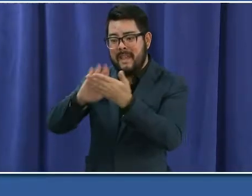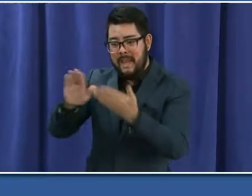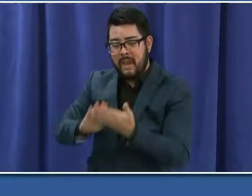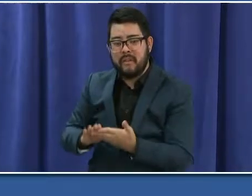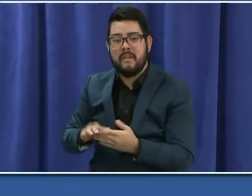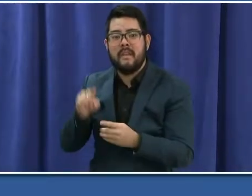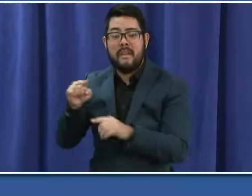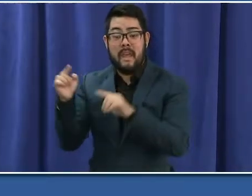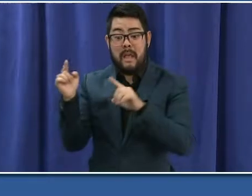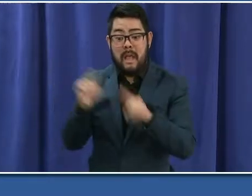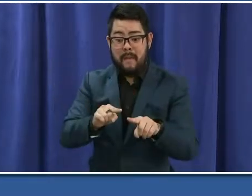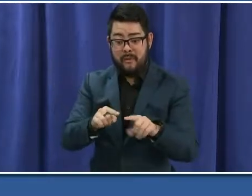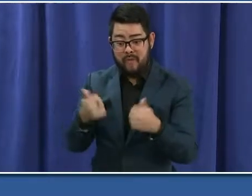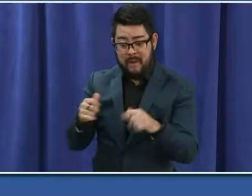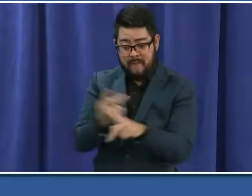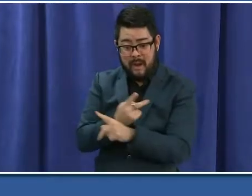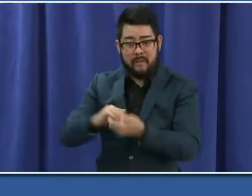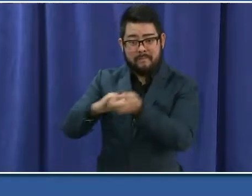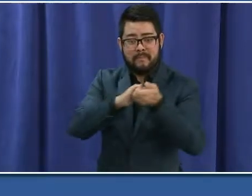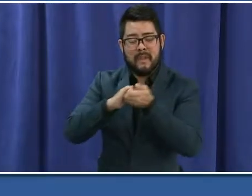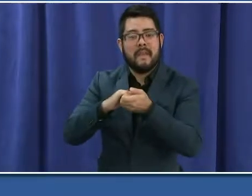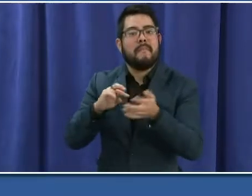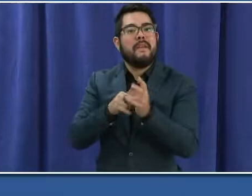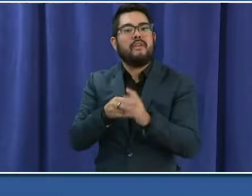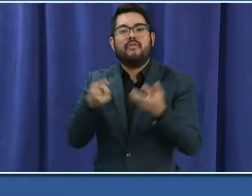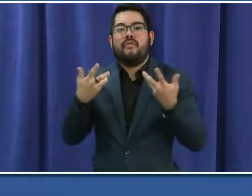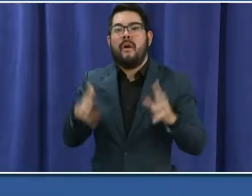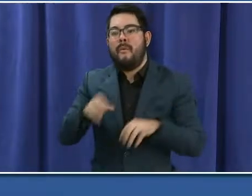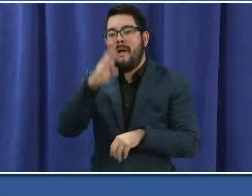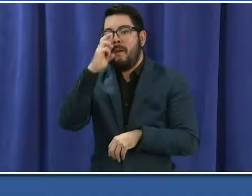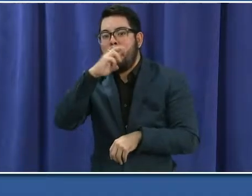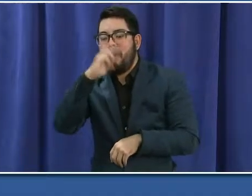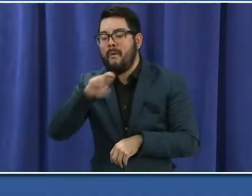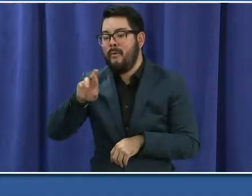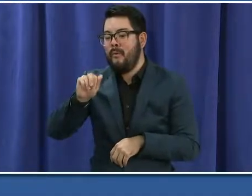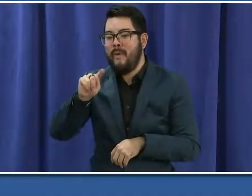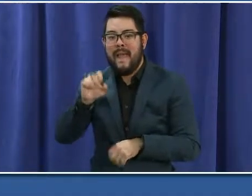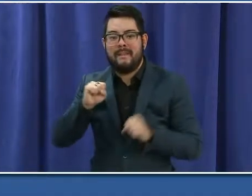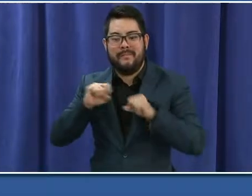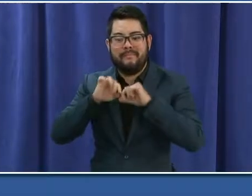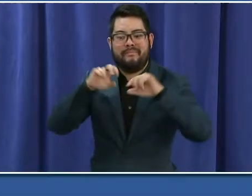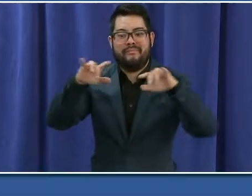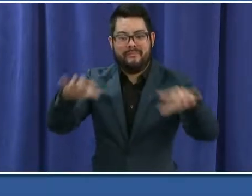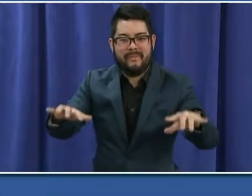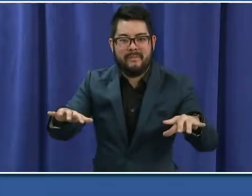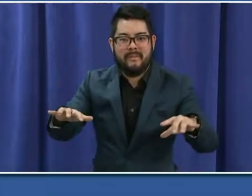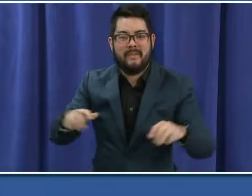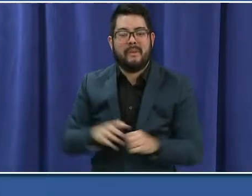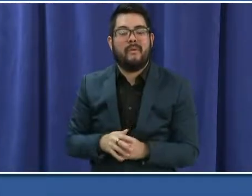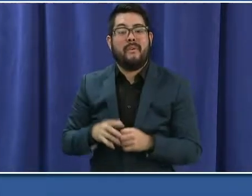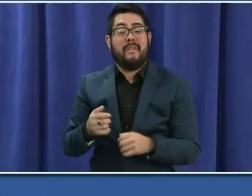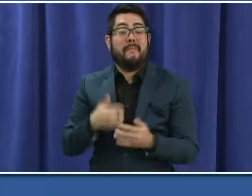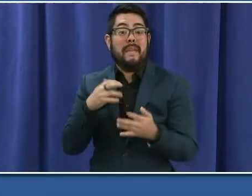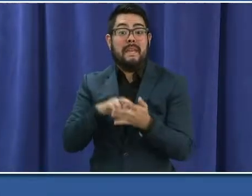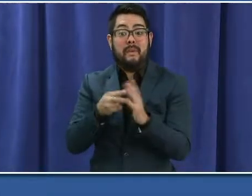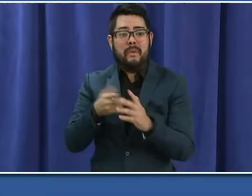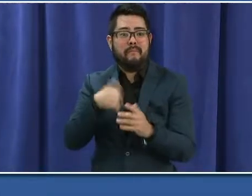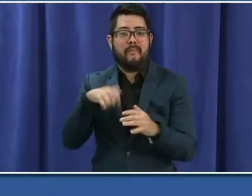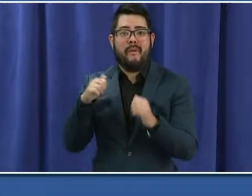bait for us. So that way you don't get the influx of rats that live in the sewer out into the neighborhood. So it's a win-win for